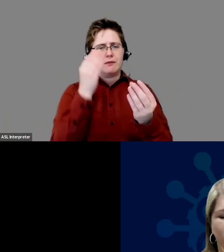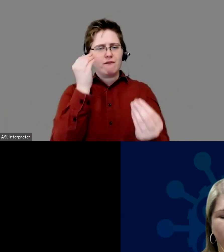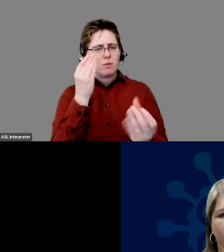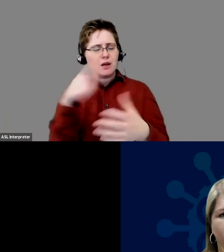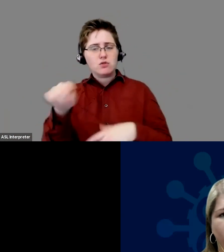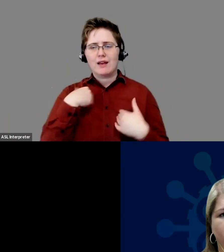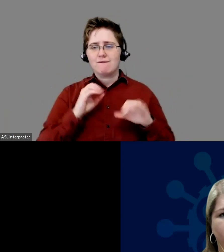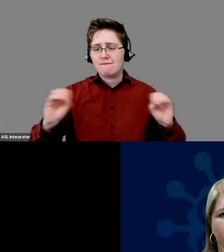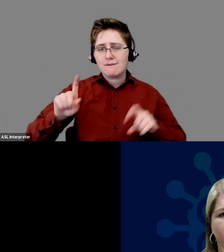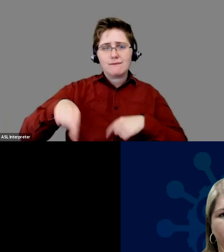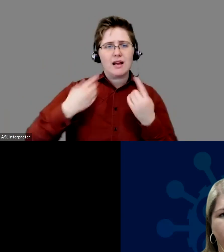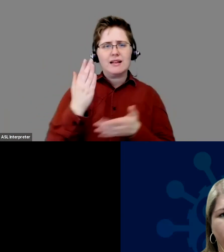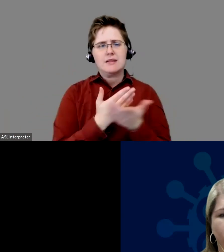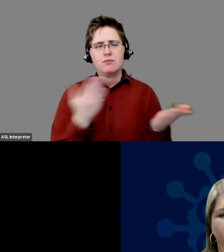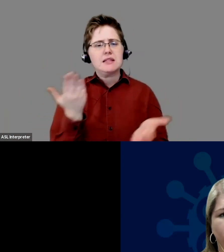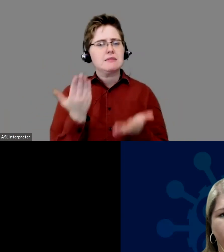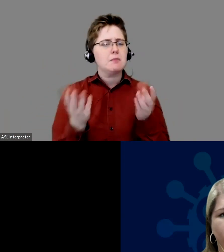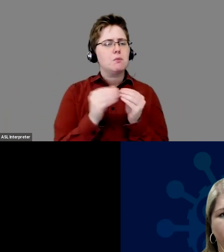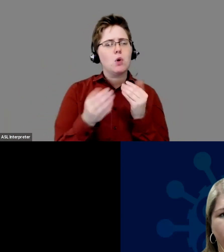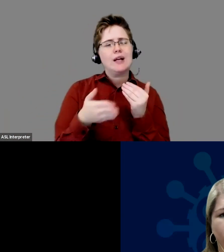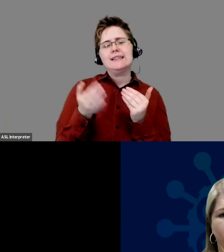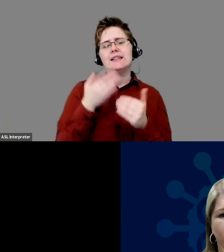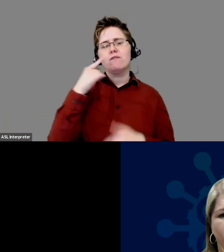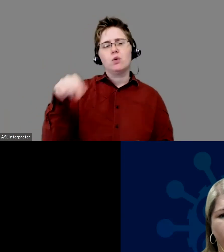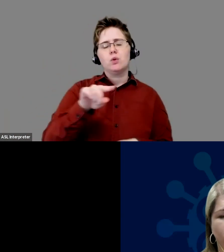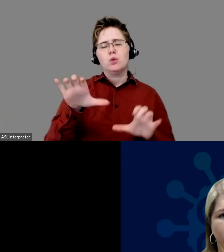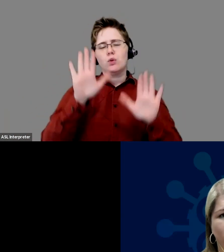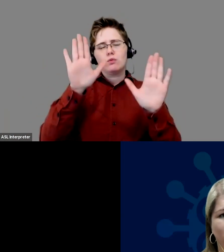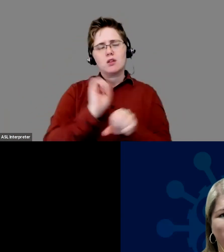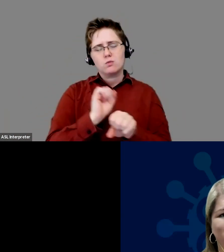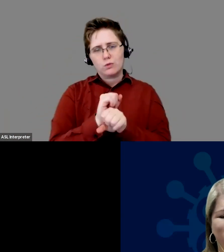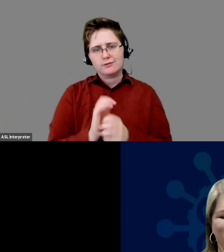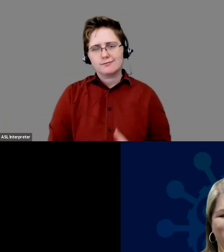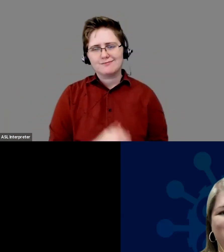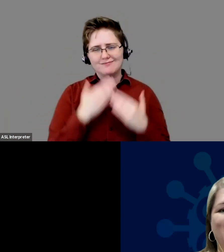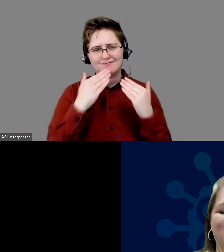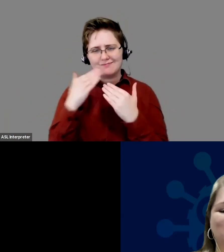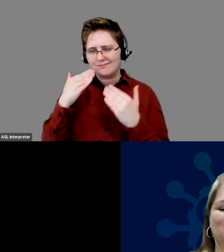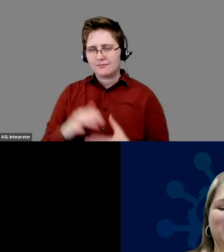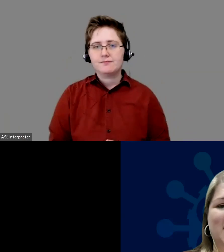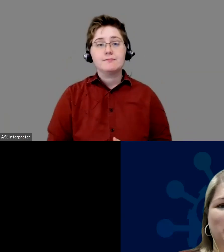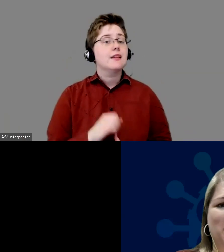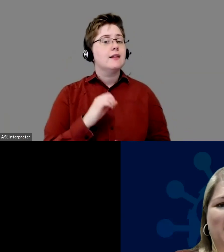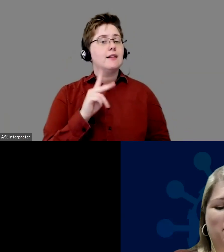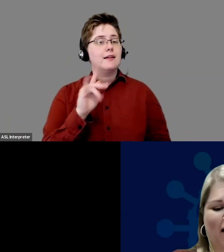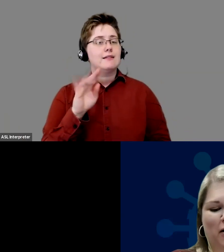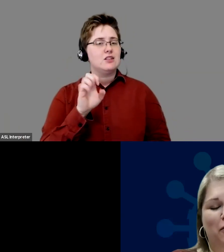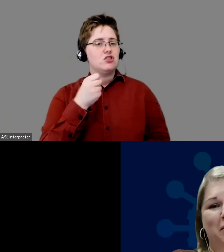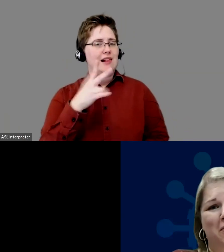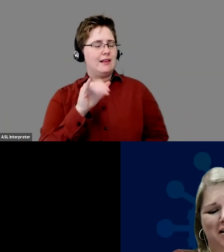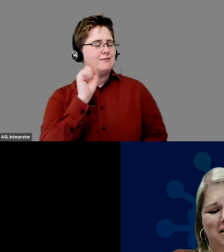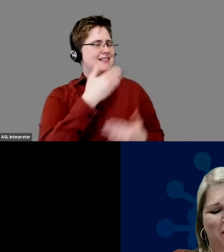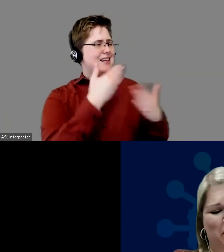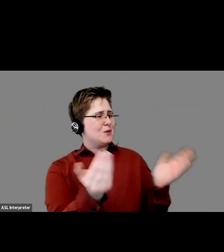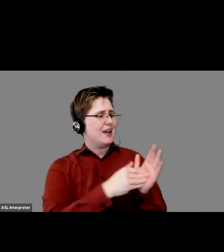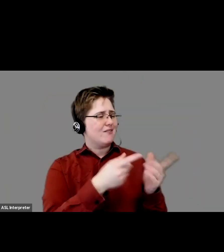didn't have, and some things that might make it a little bit easier to do the great work you all are doing. Thank you. Yes. And we want to thank you again, Valerie, for being